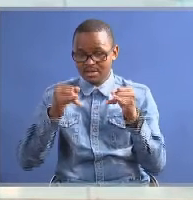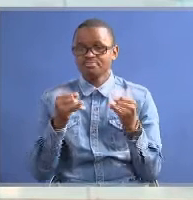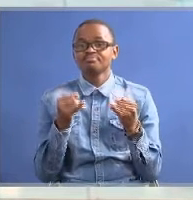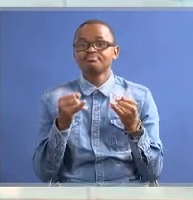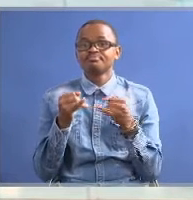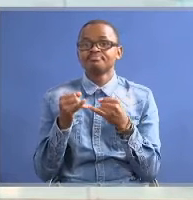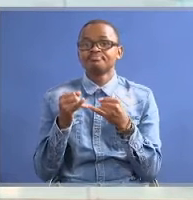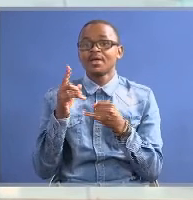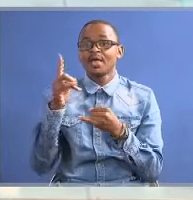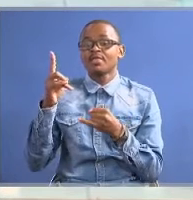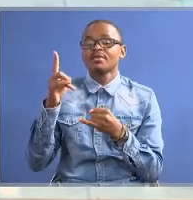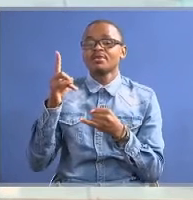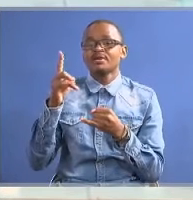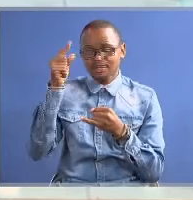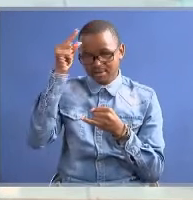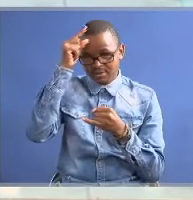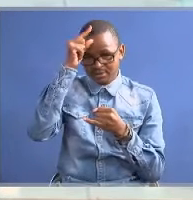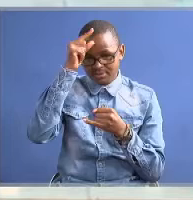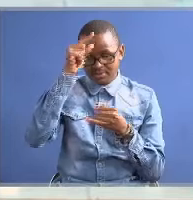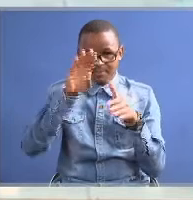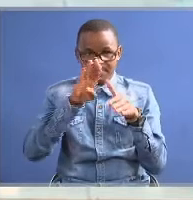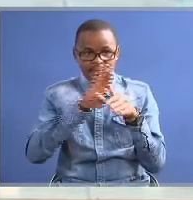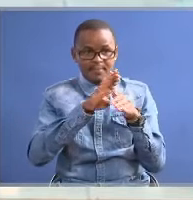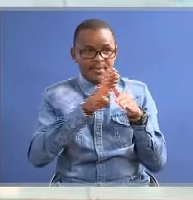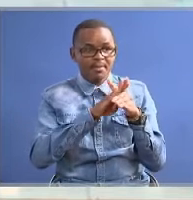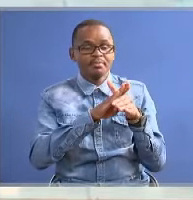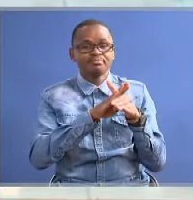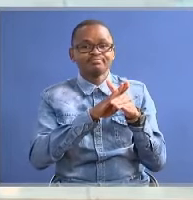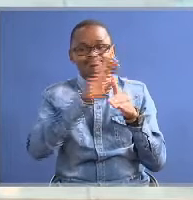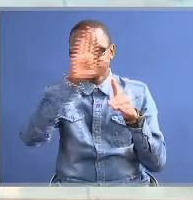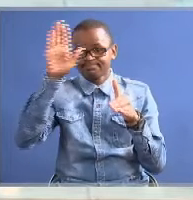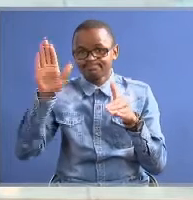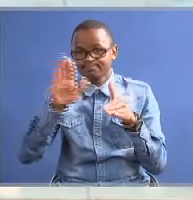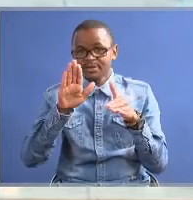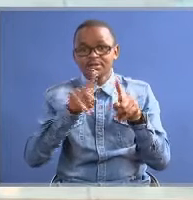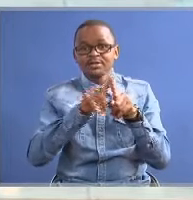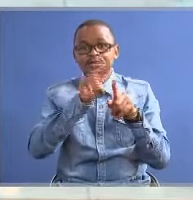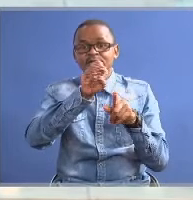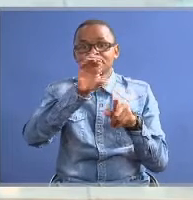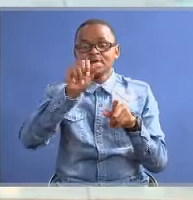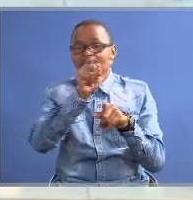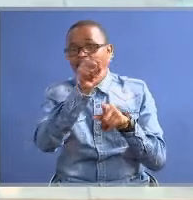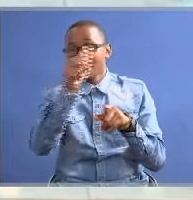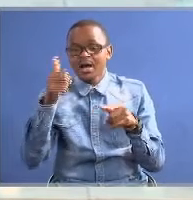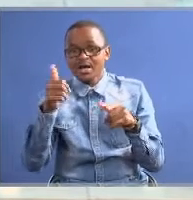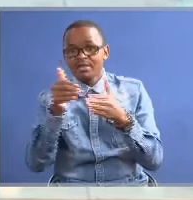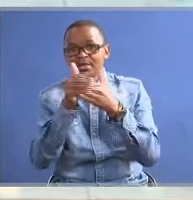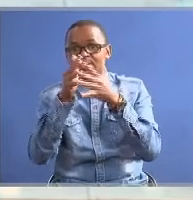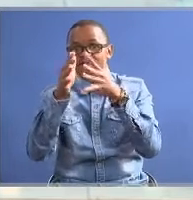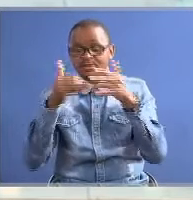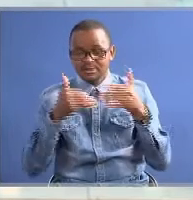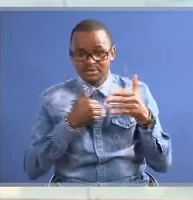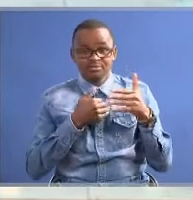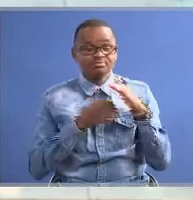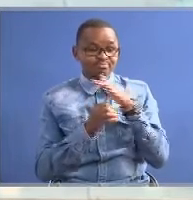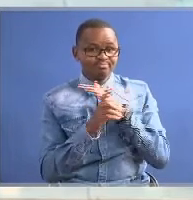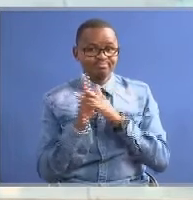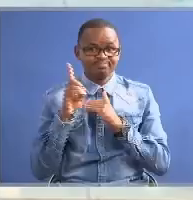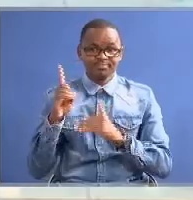dispensation. The event attracted governors, members of parliament, members of the county assembly, among others, and Masharia has the